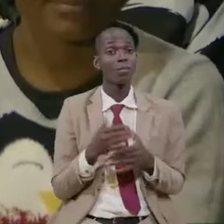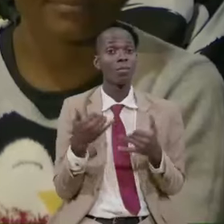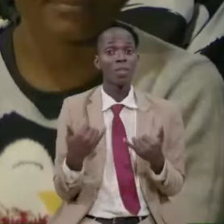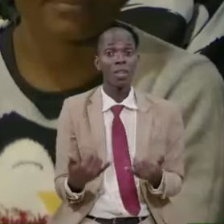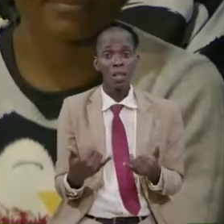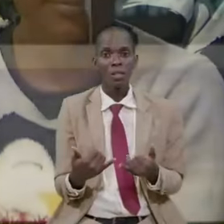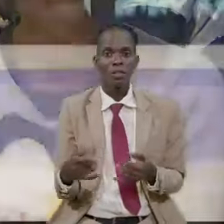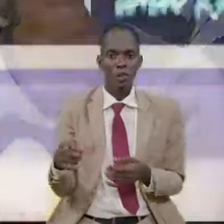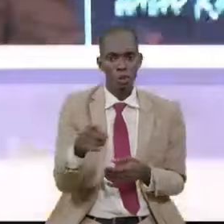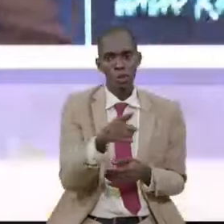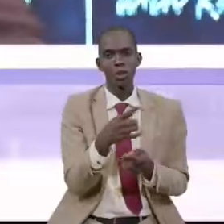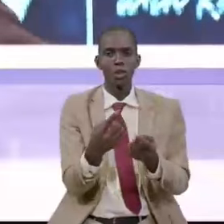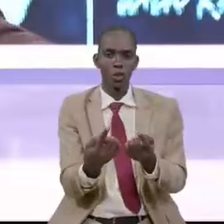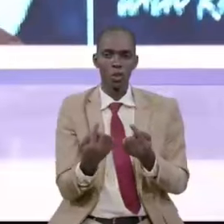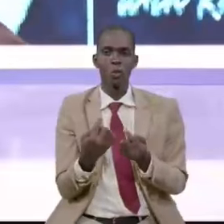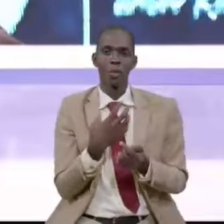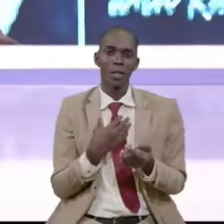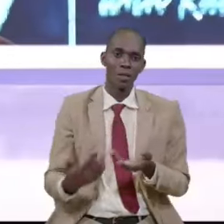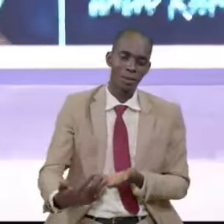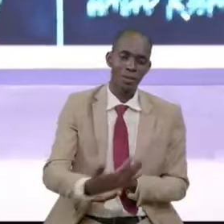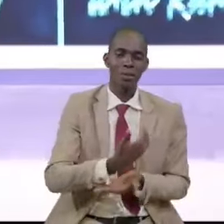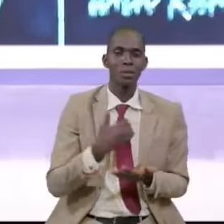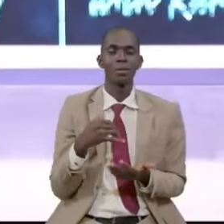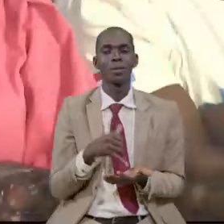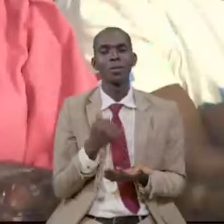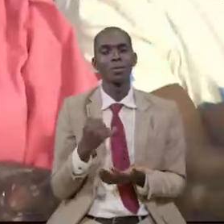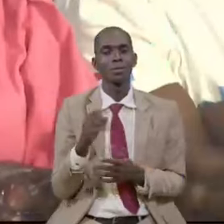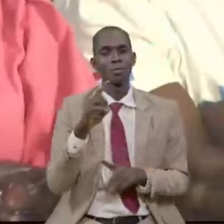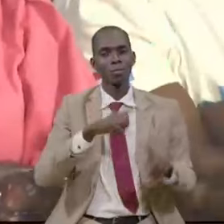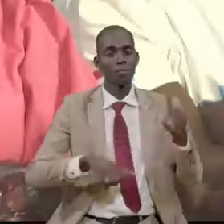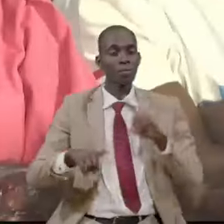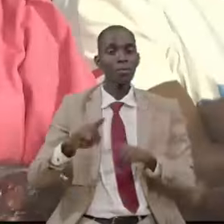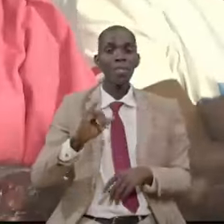you receive. I receive.